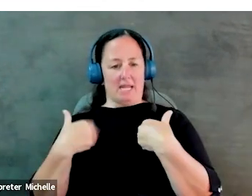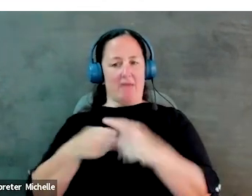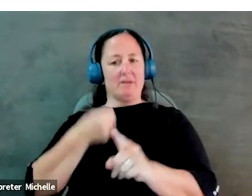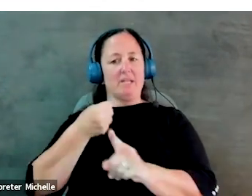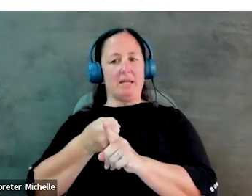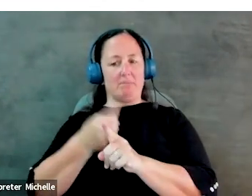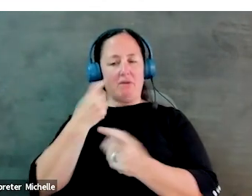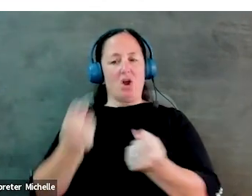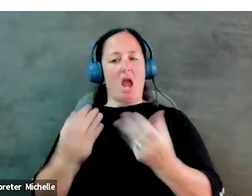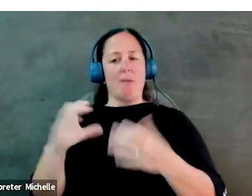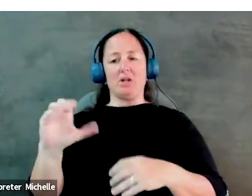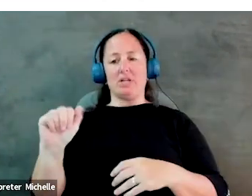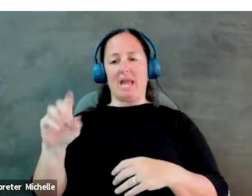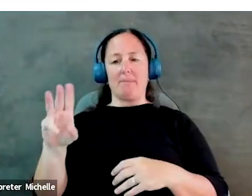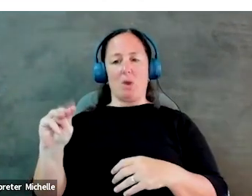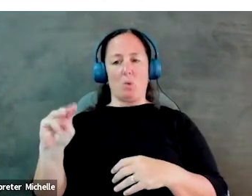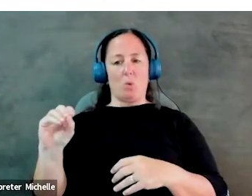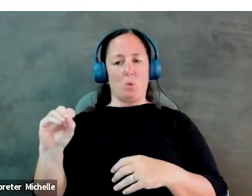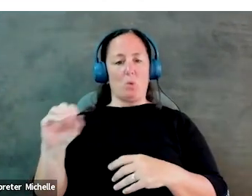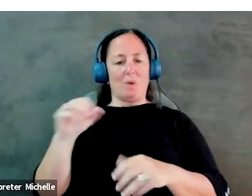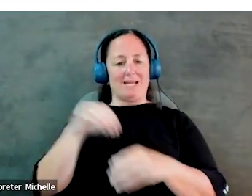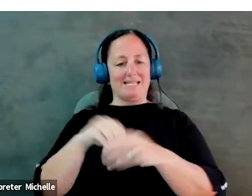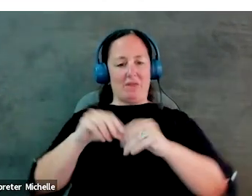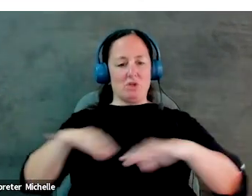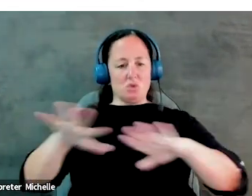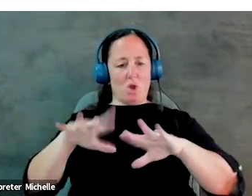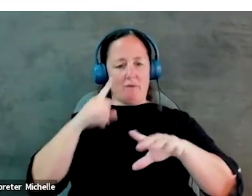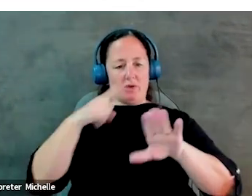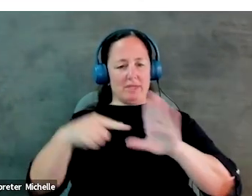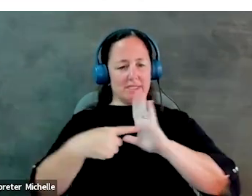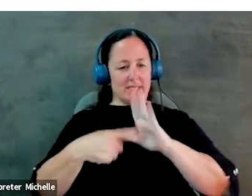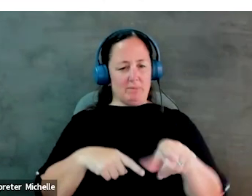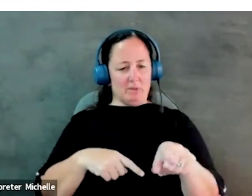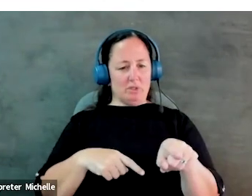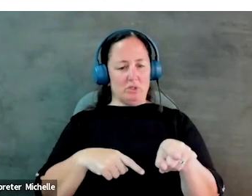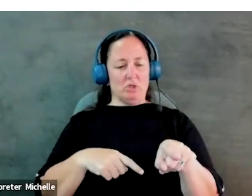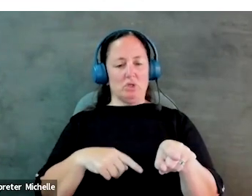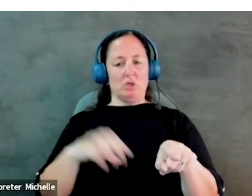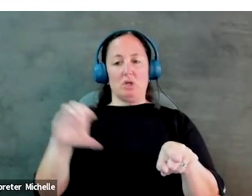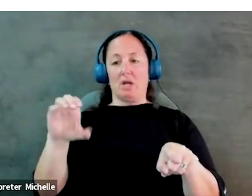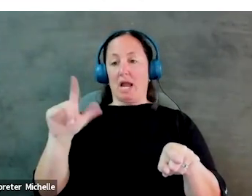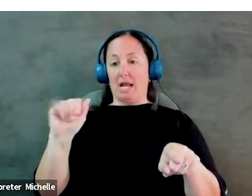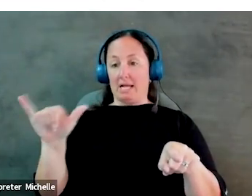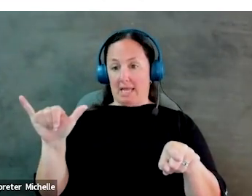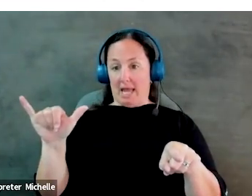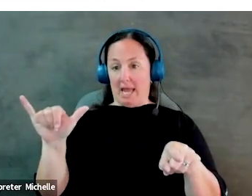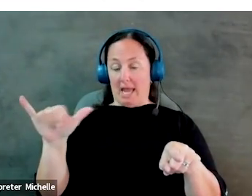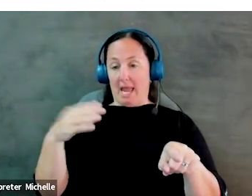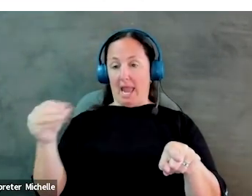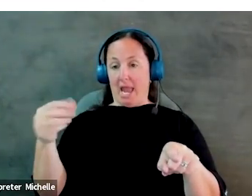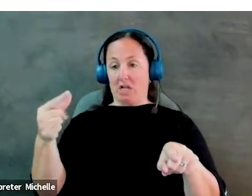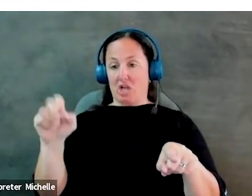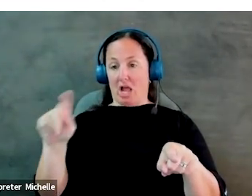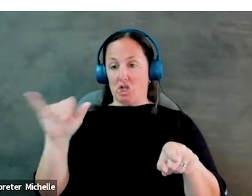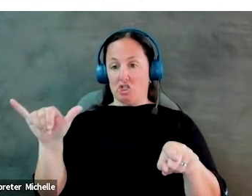have an impact in the amount of cadmium in the soil. And they saw in this case that clay